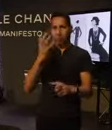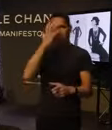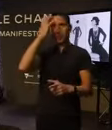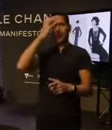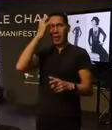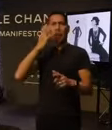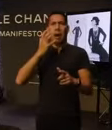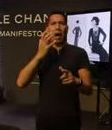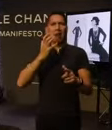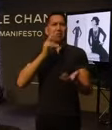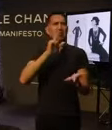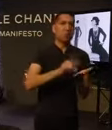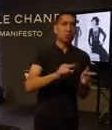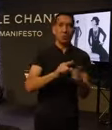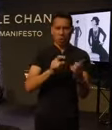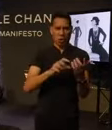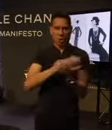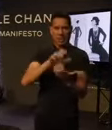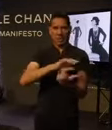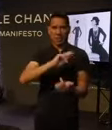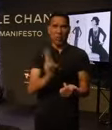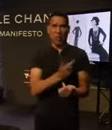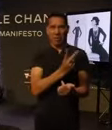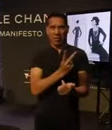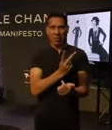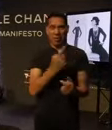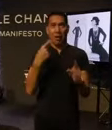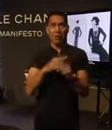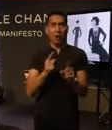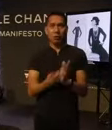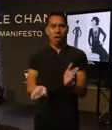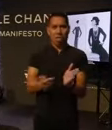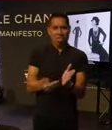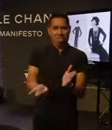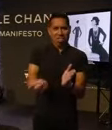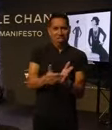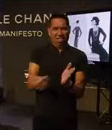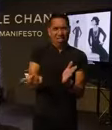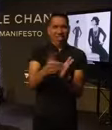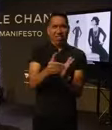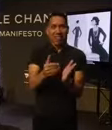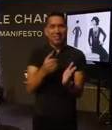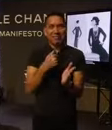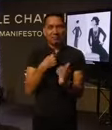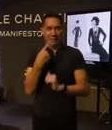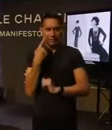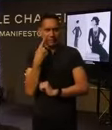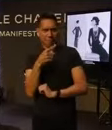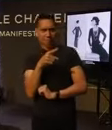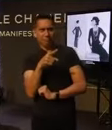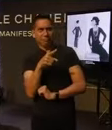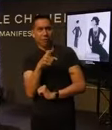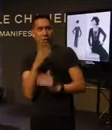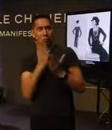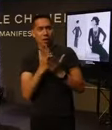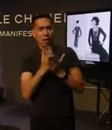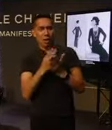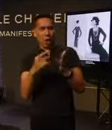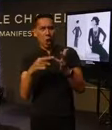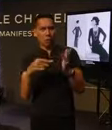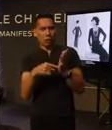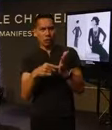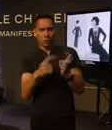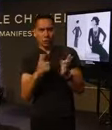was mixing the two, and she was also loading up in what would have been seen as a very sort of gauche, over the top way.